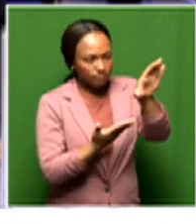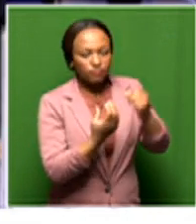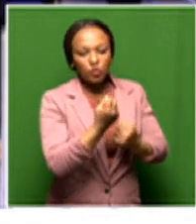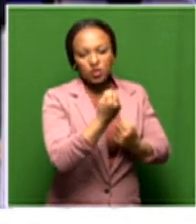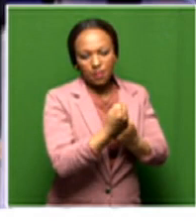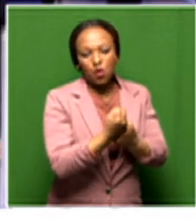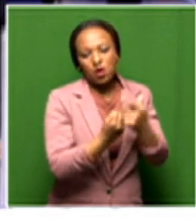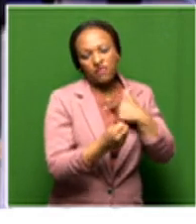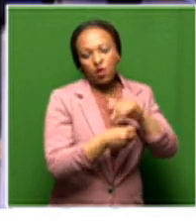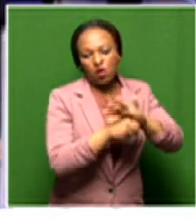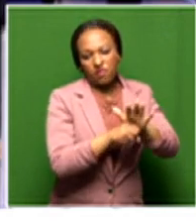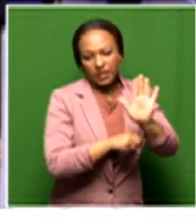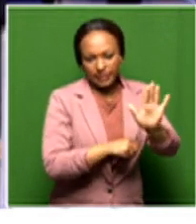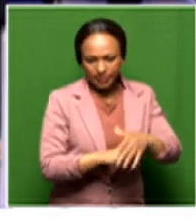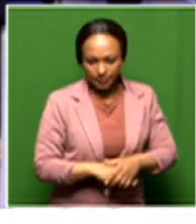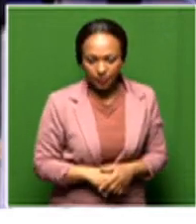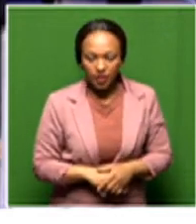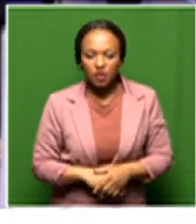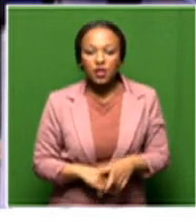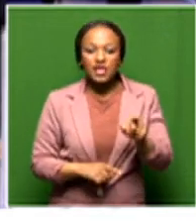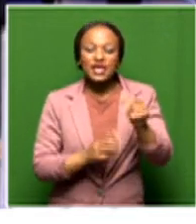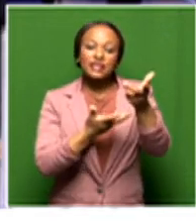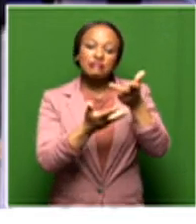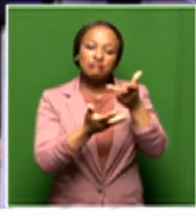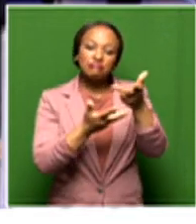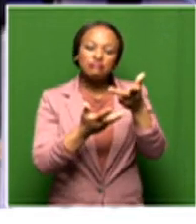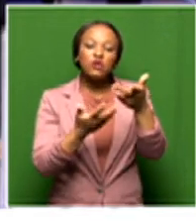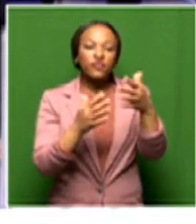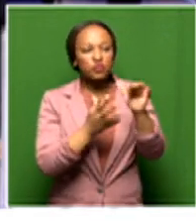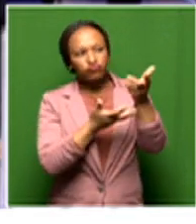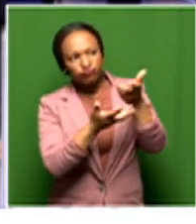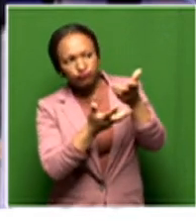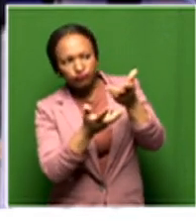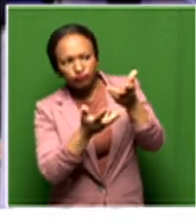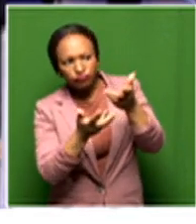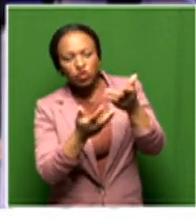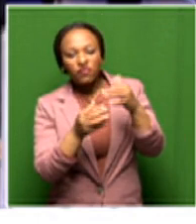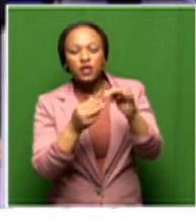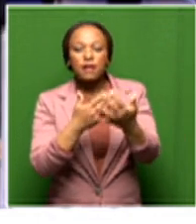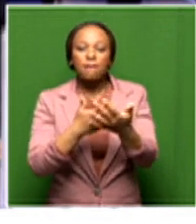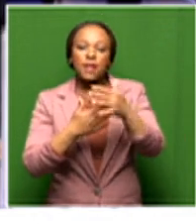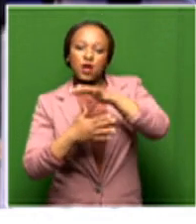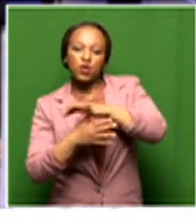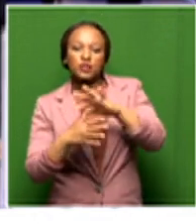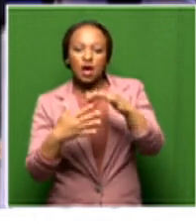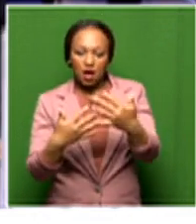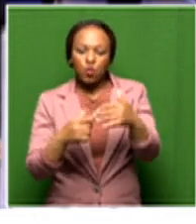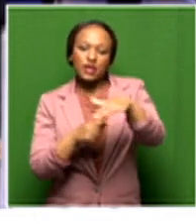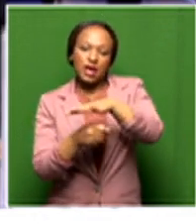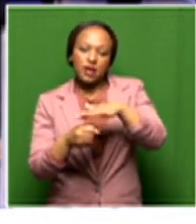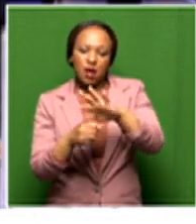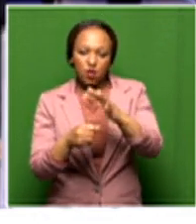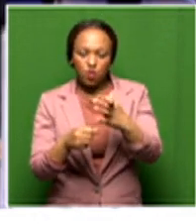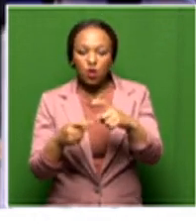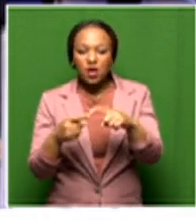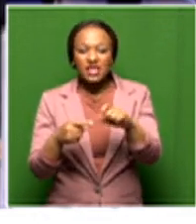towards COVID-19. And those engagements led to prioritization being in the following areas.